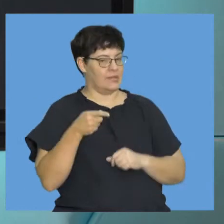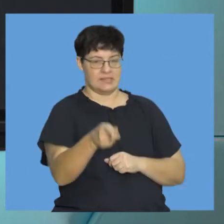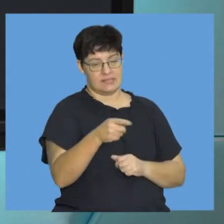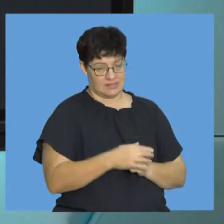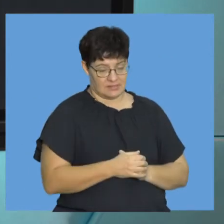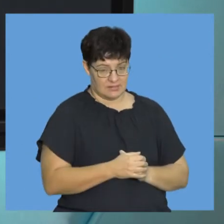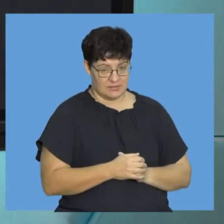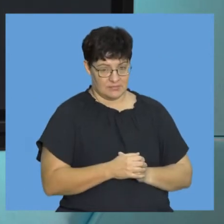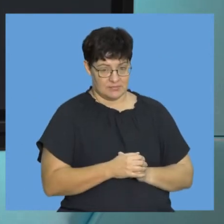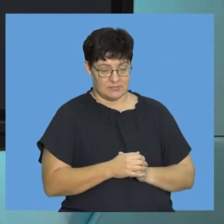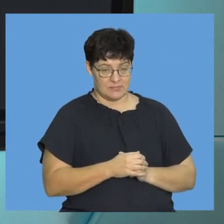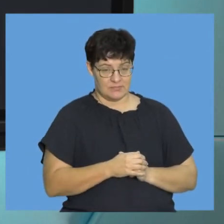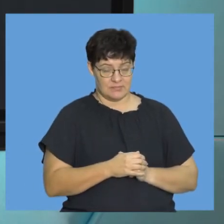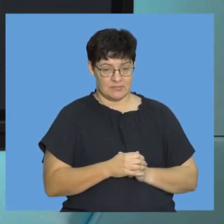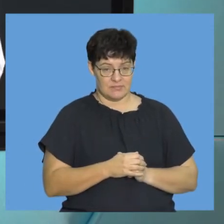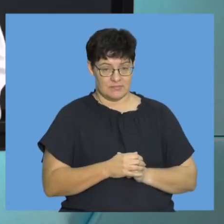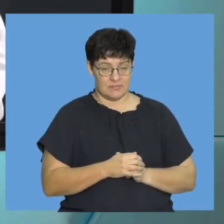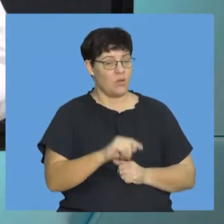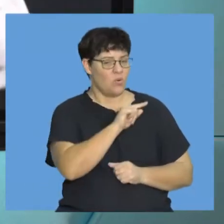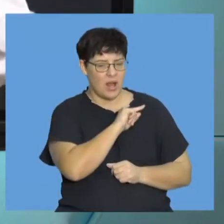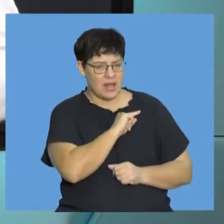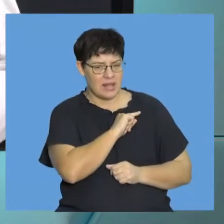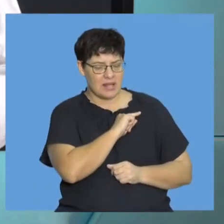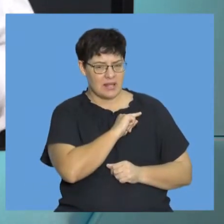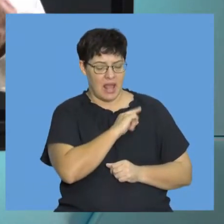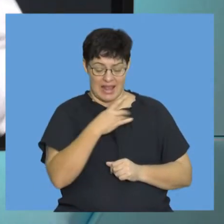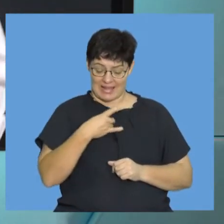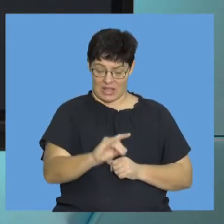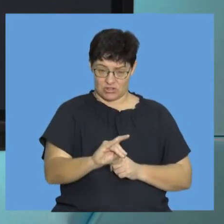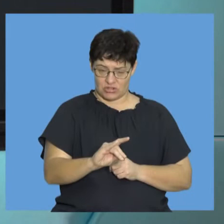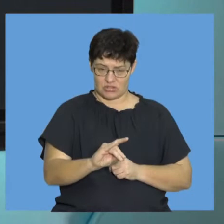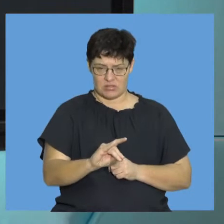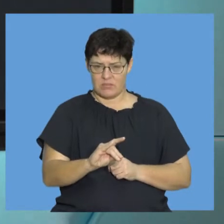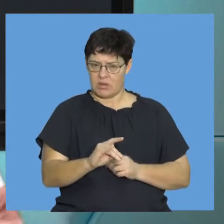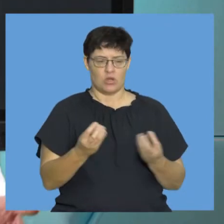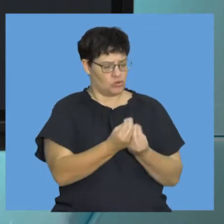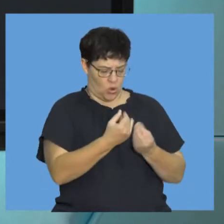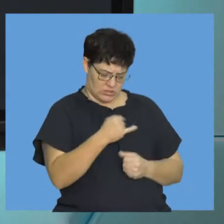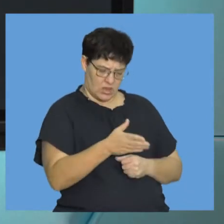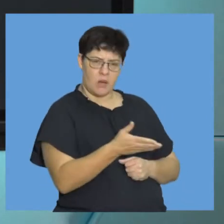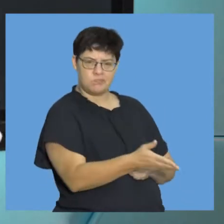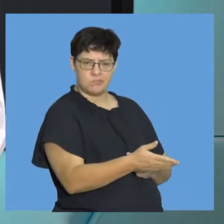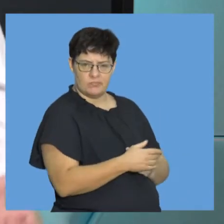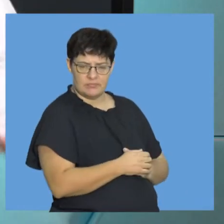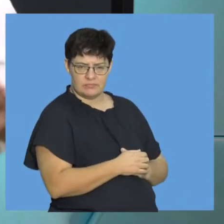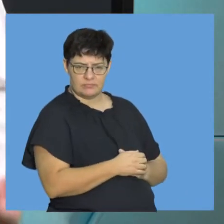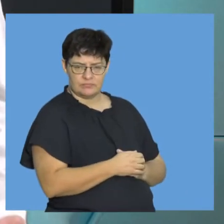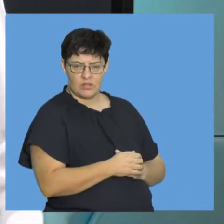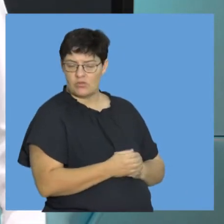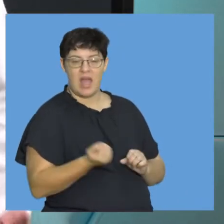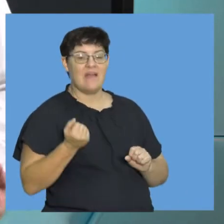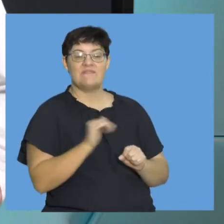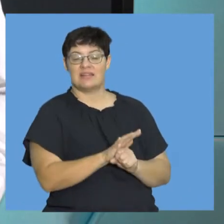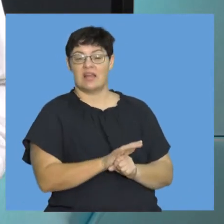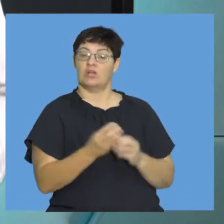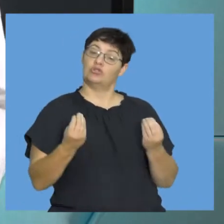this particular calculation. Why? Because if he's taking cash, he's not taking stock, so therefore it cannot affect the amount of